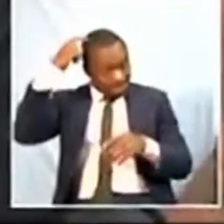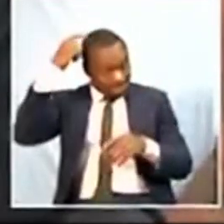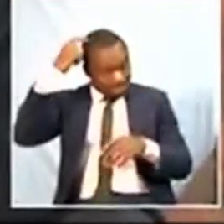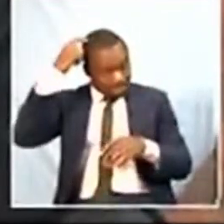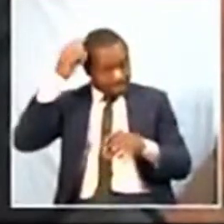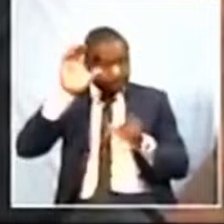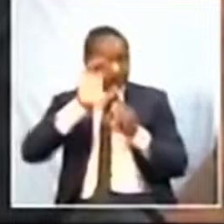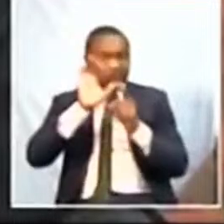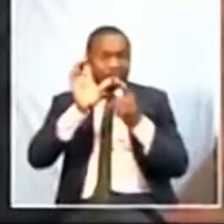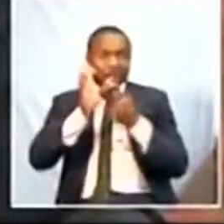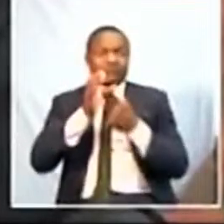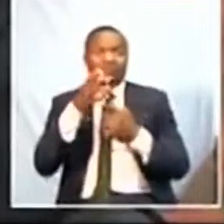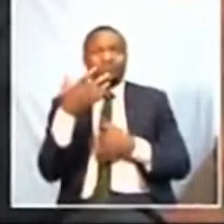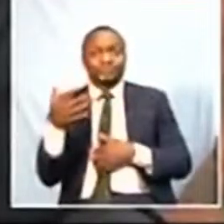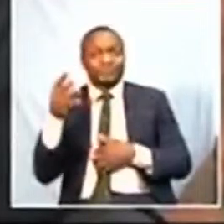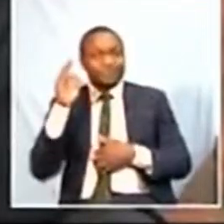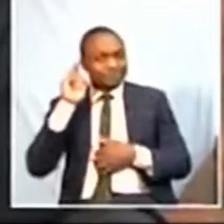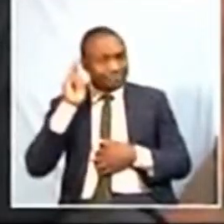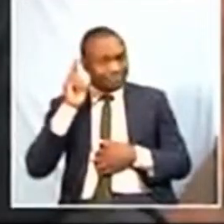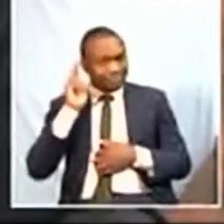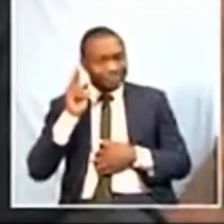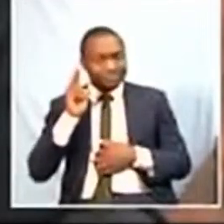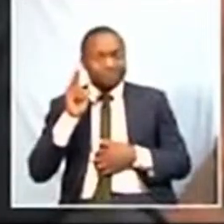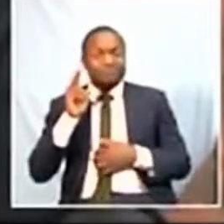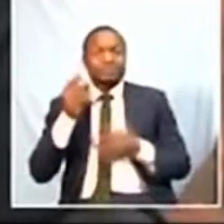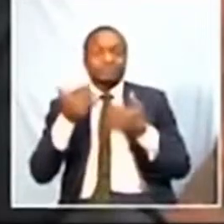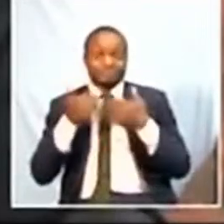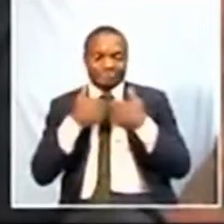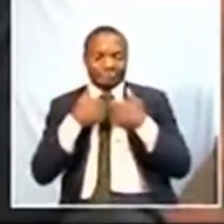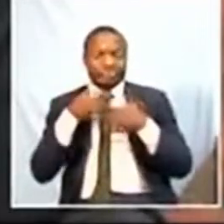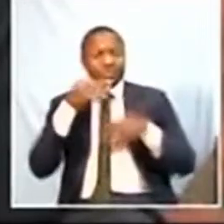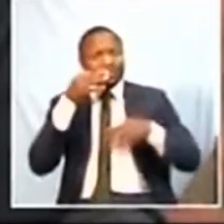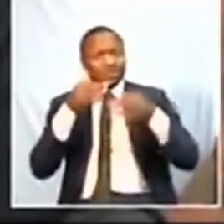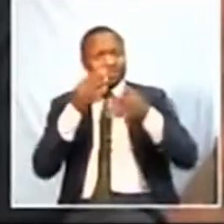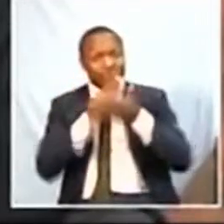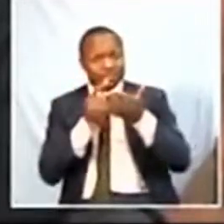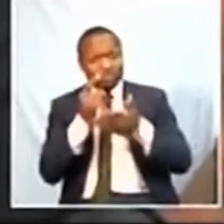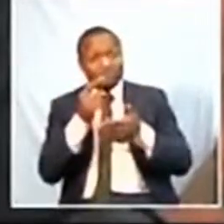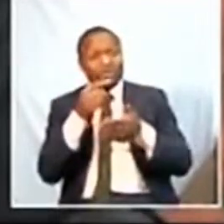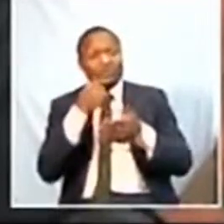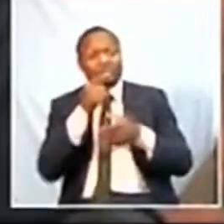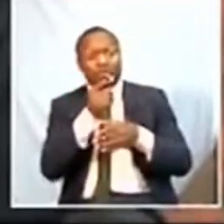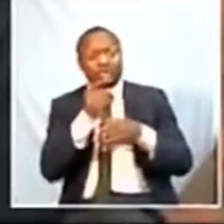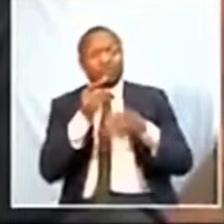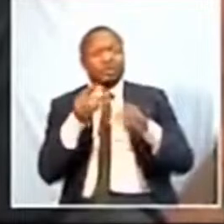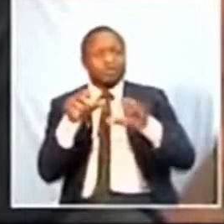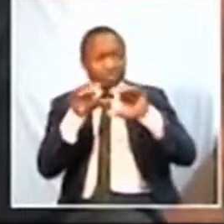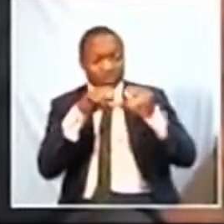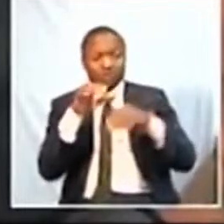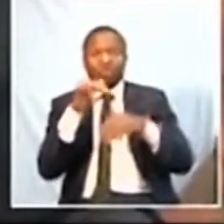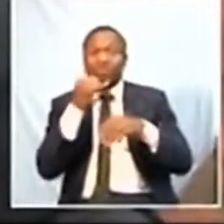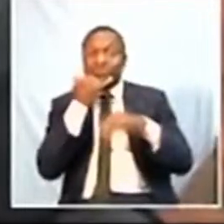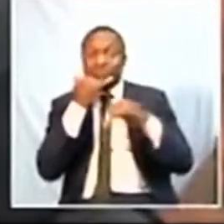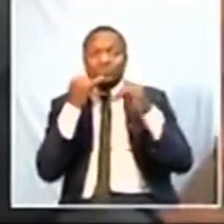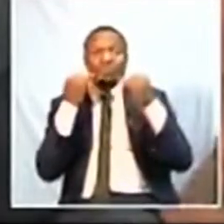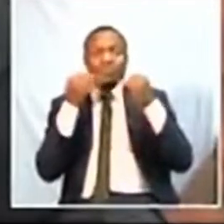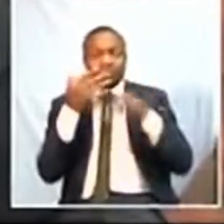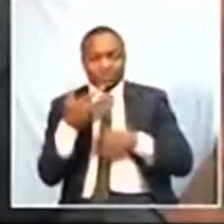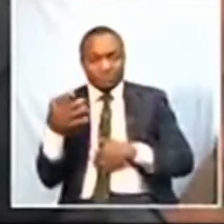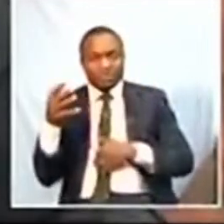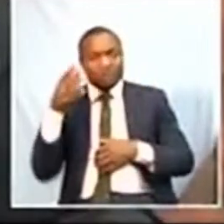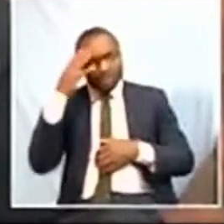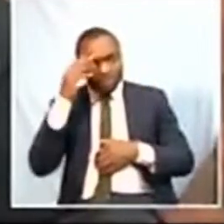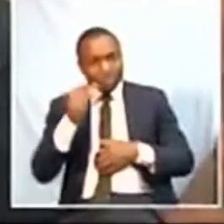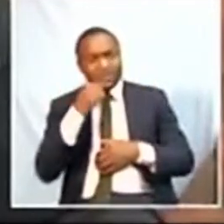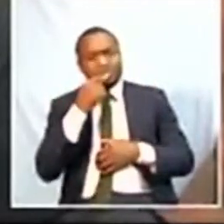the cultural things that we have come with, if someone is telling you you are doing wrong things, you go and camp and say, no, Why are they